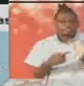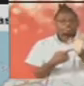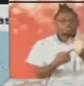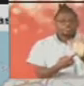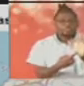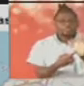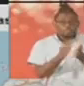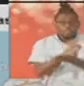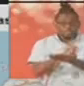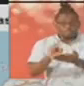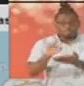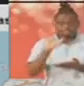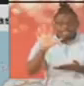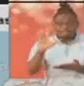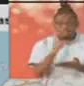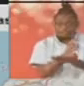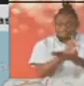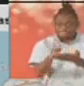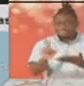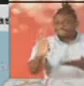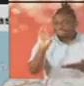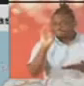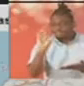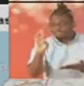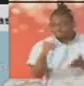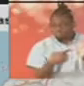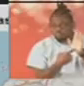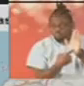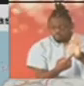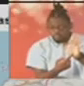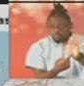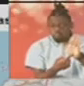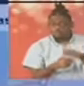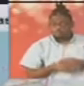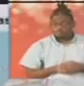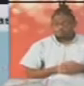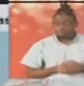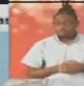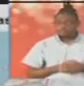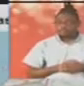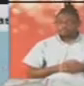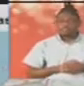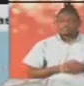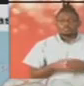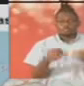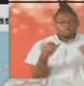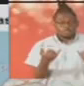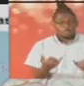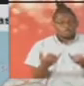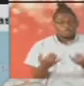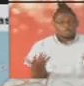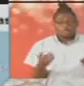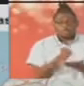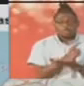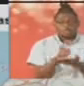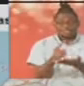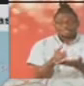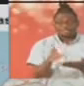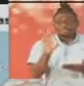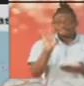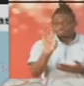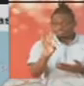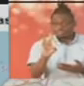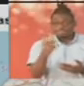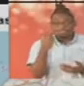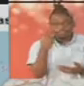6. As we move across the Epi-weeks 6 and 7 in the other map, we'll see again a few cases scattered across